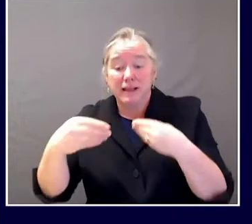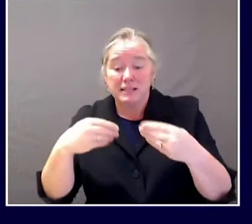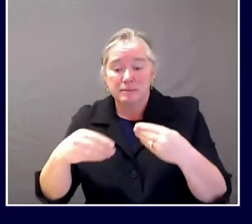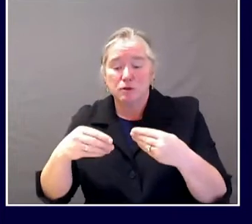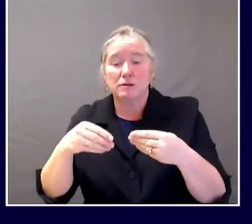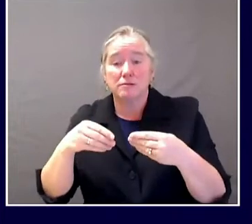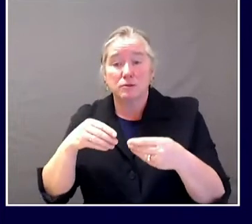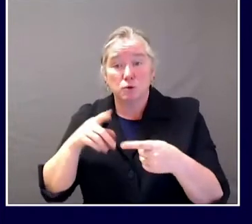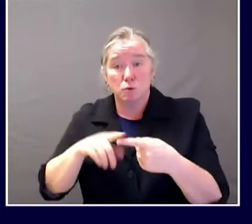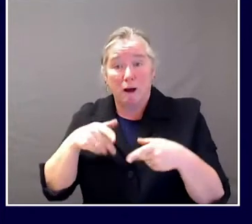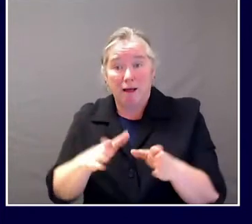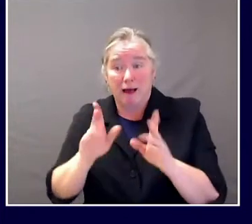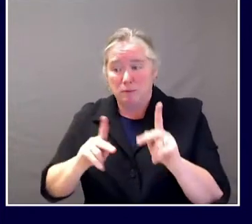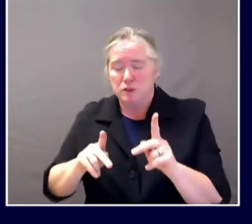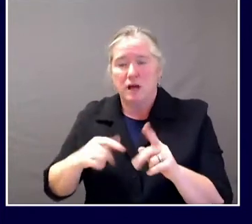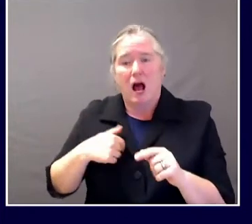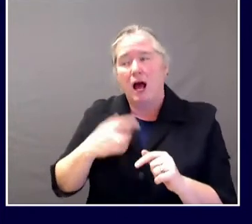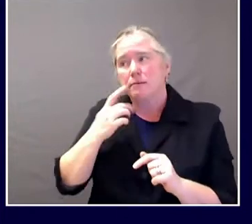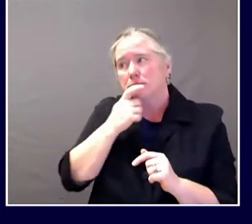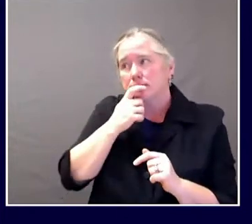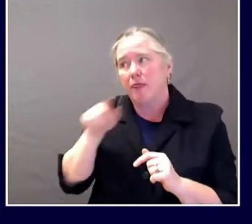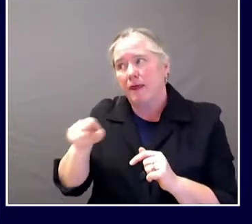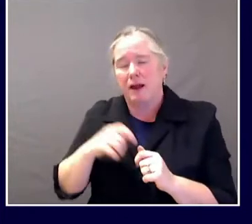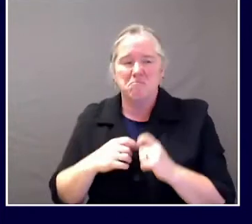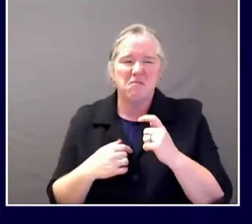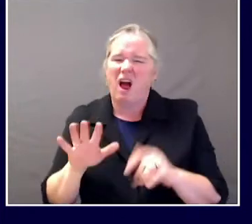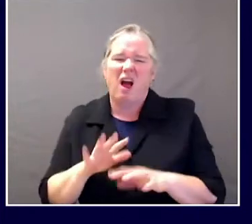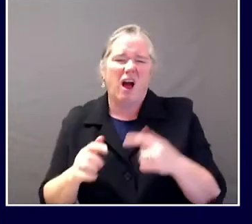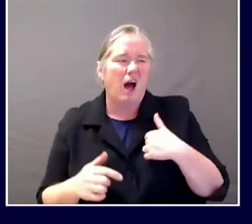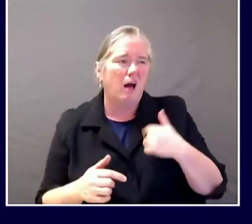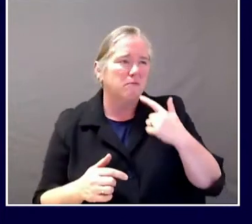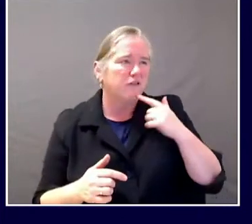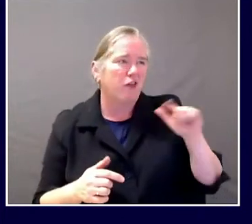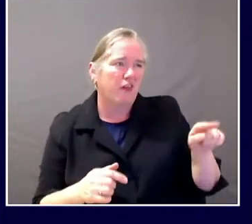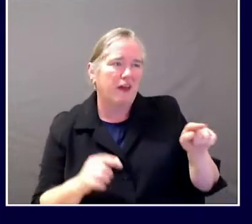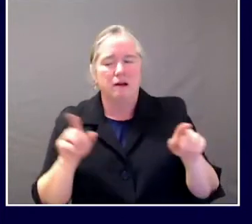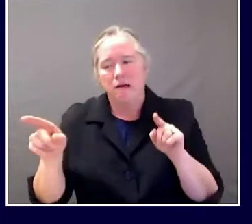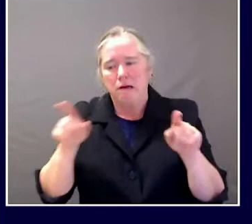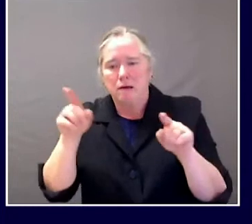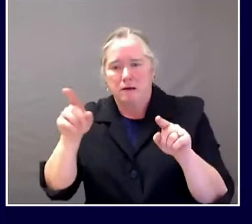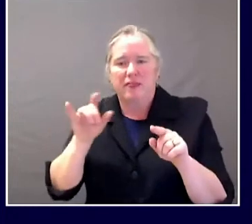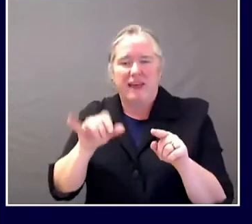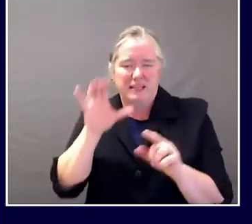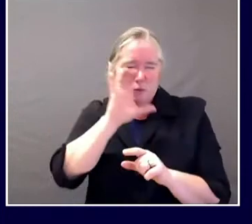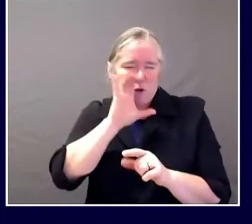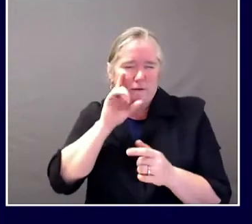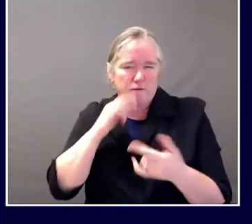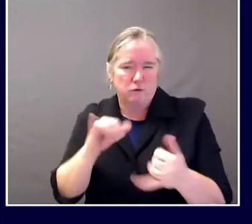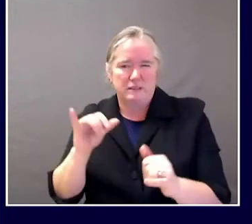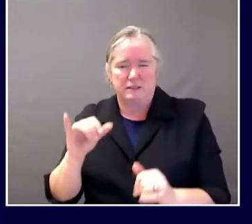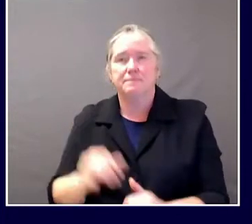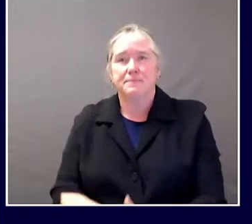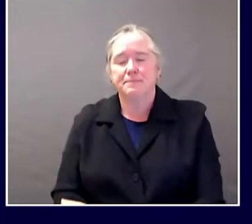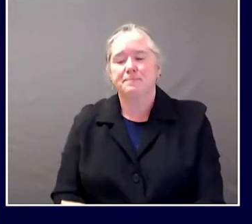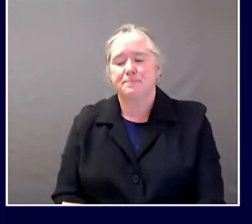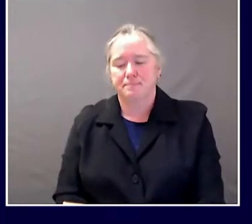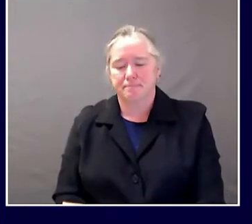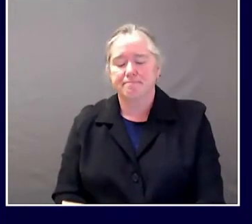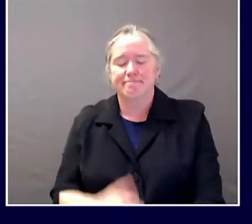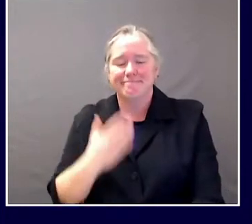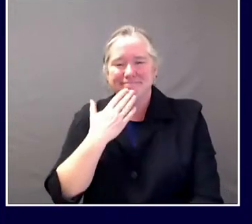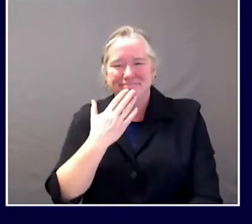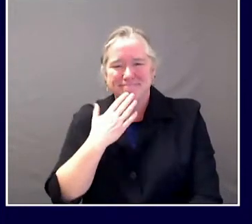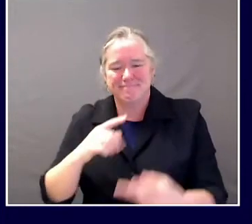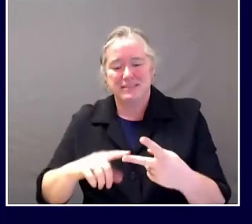to find a platform that can do that, then that's definitely something we're into. And my other question was